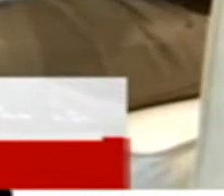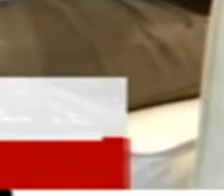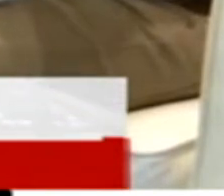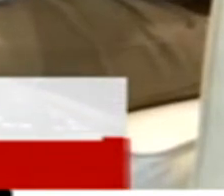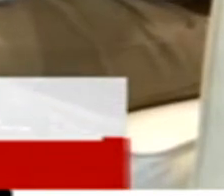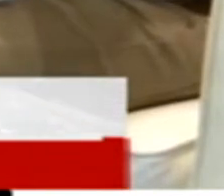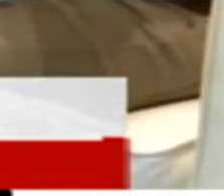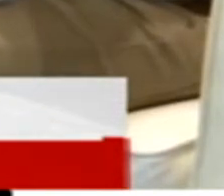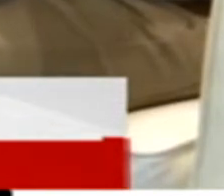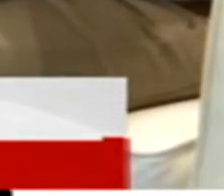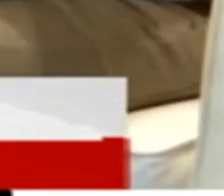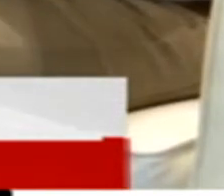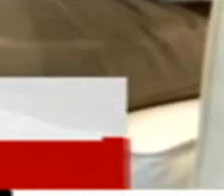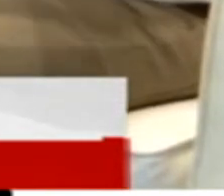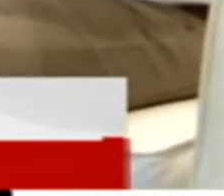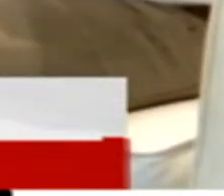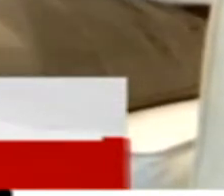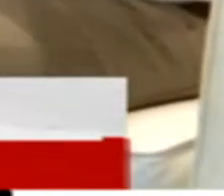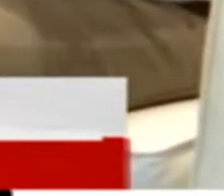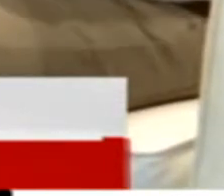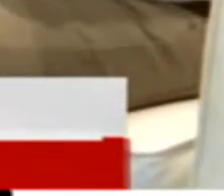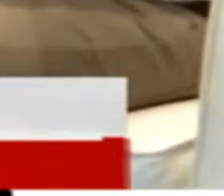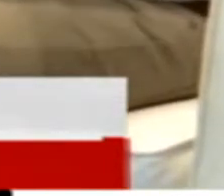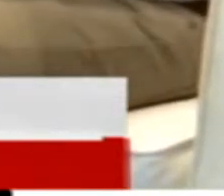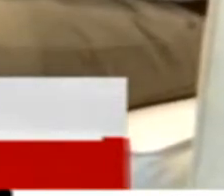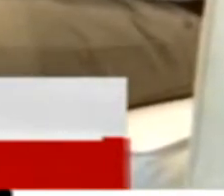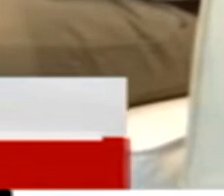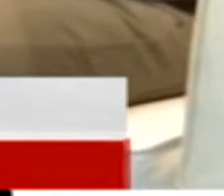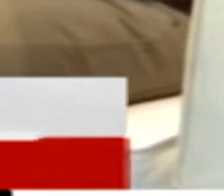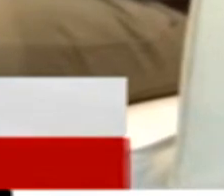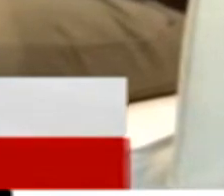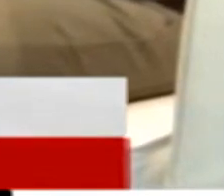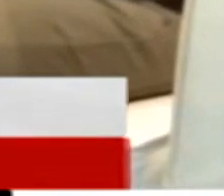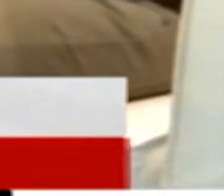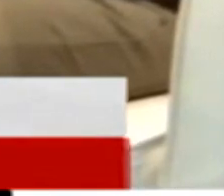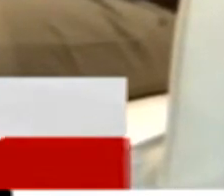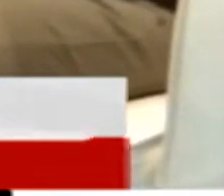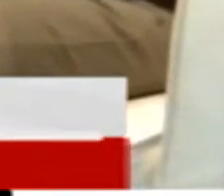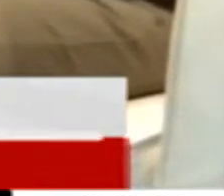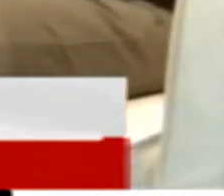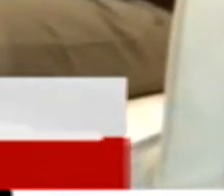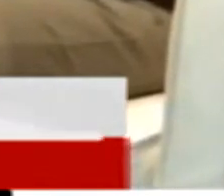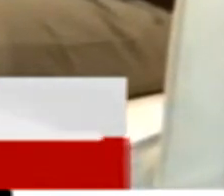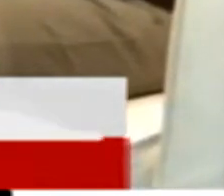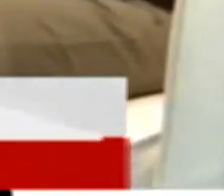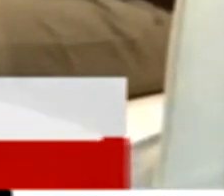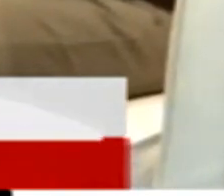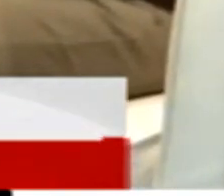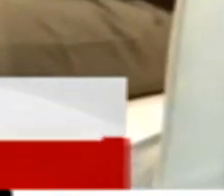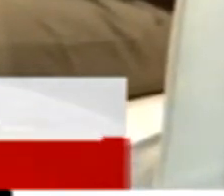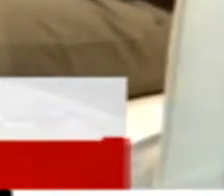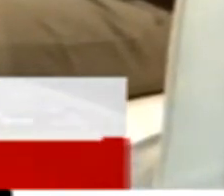this, how do you plan to make Kenya an exciting,